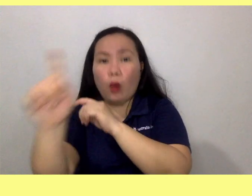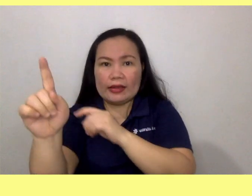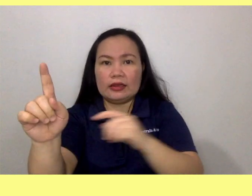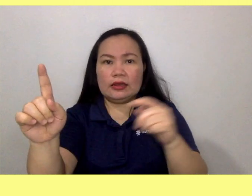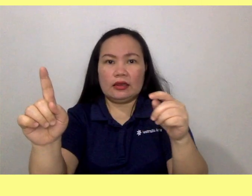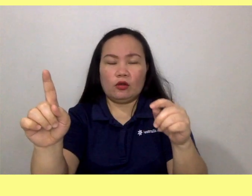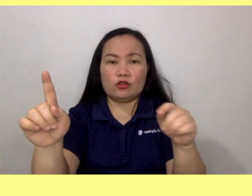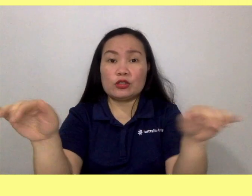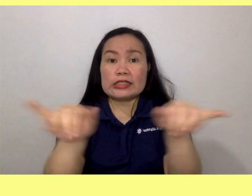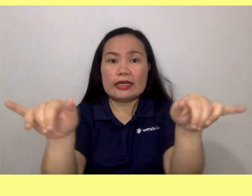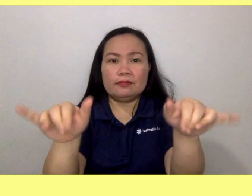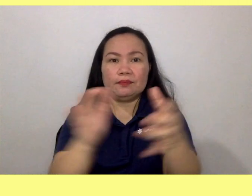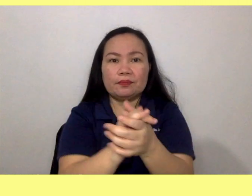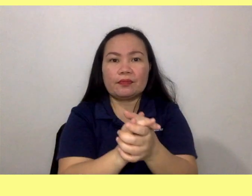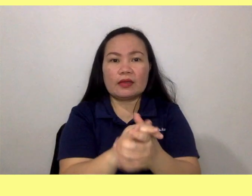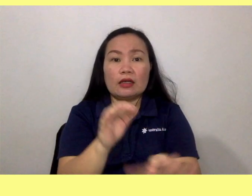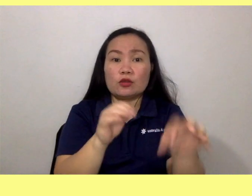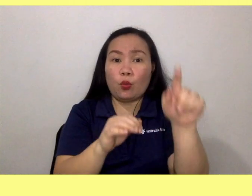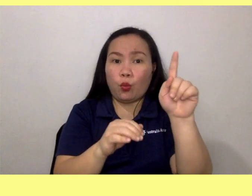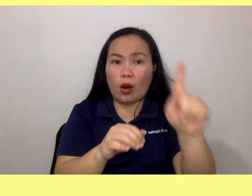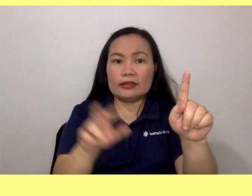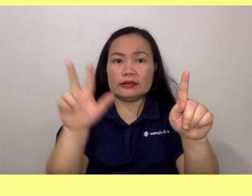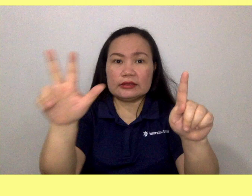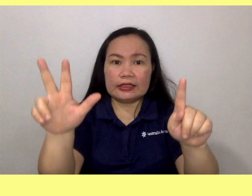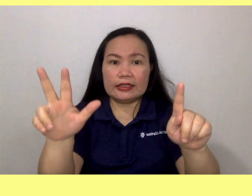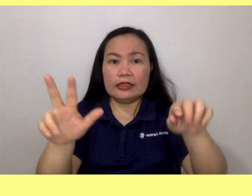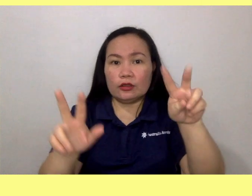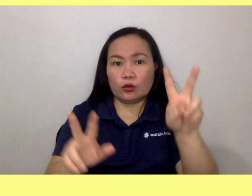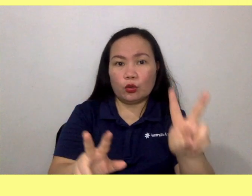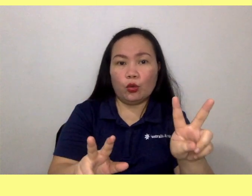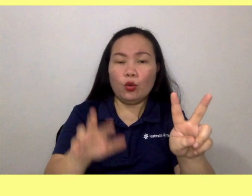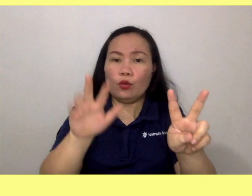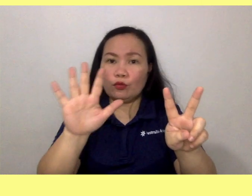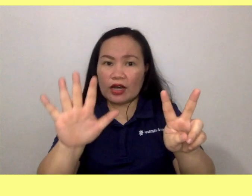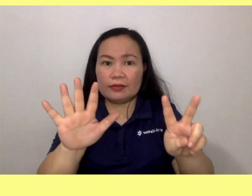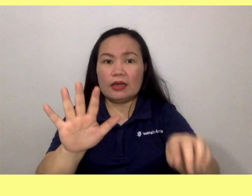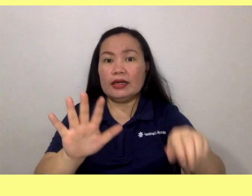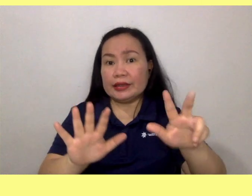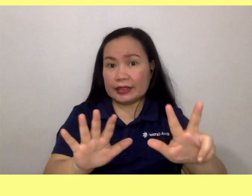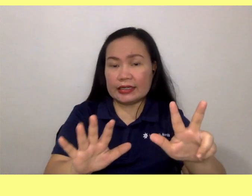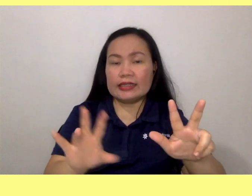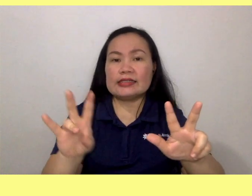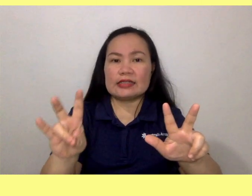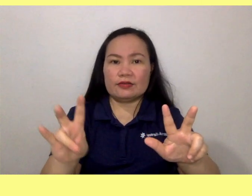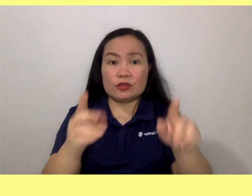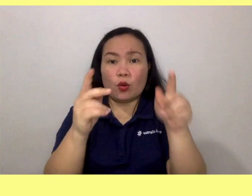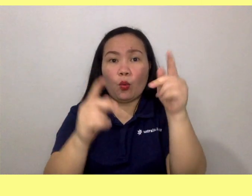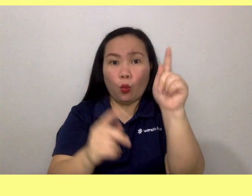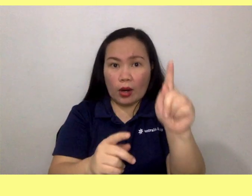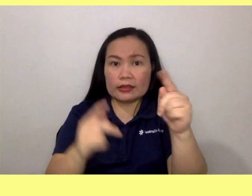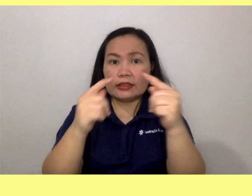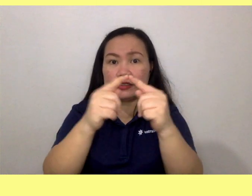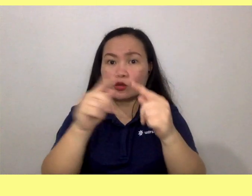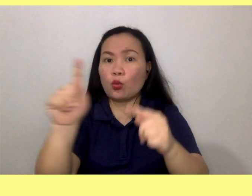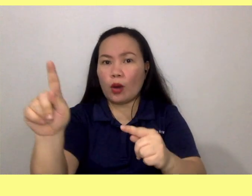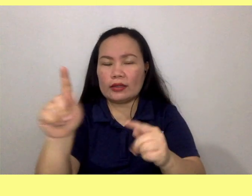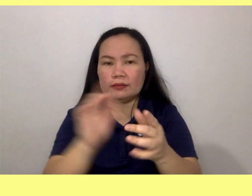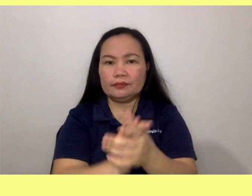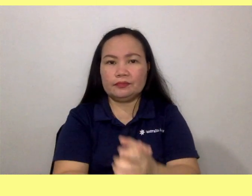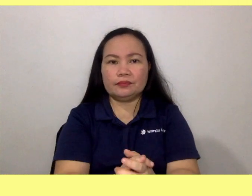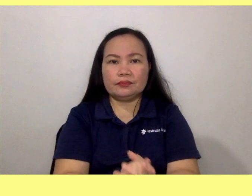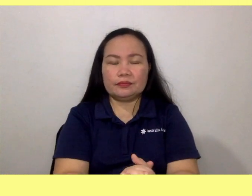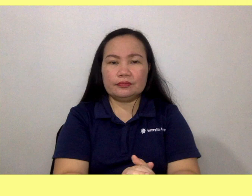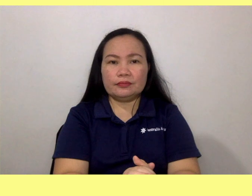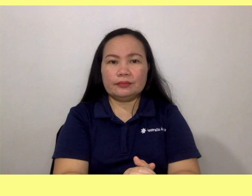one element. So, kung meron tayong 1, we have 3 sa set B, 2, 5,